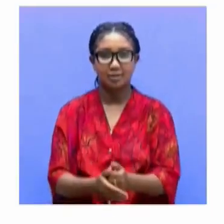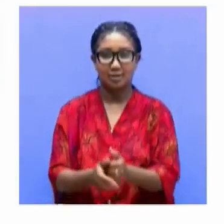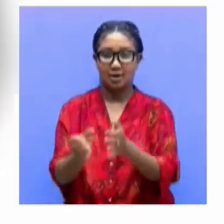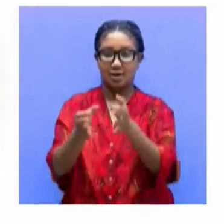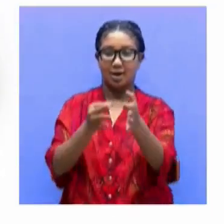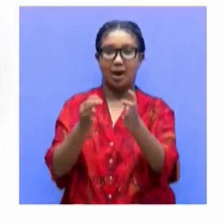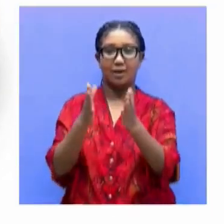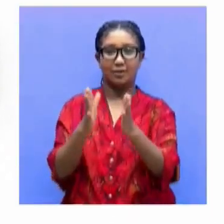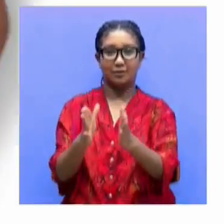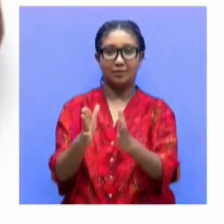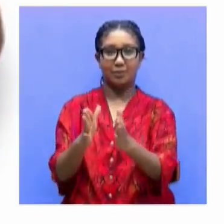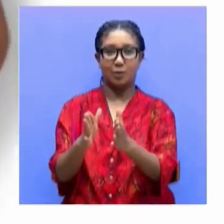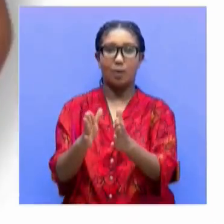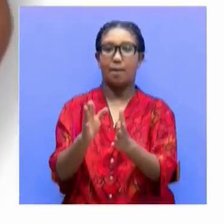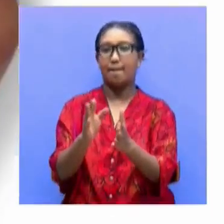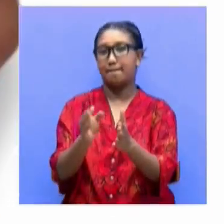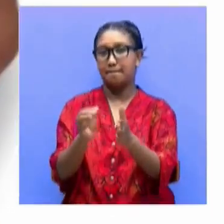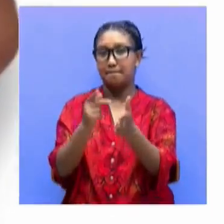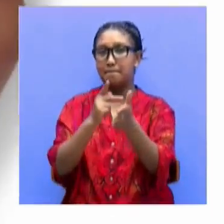narrative paragraph.